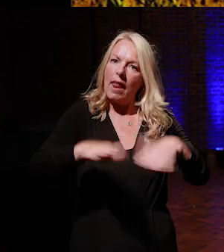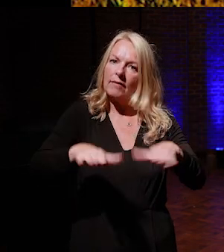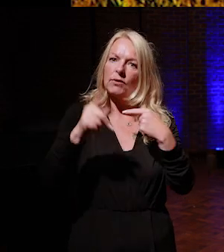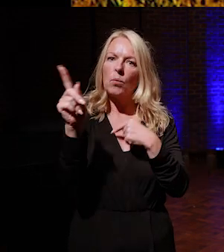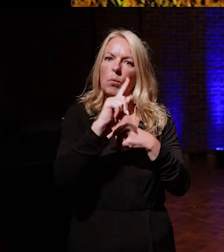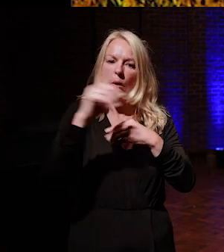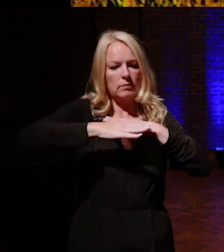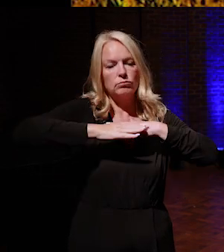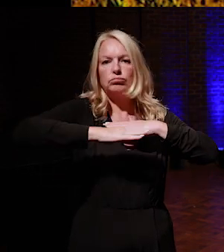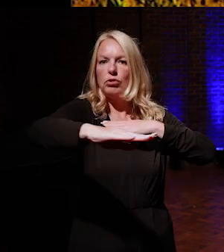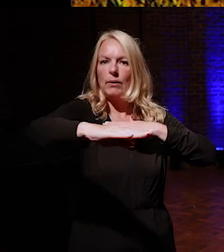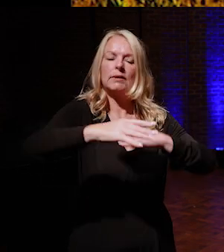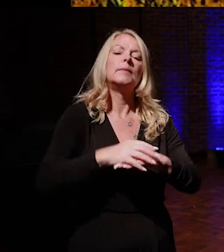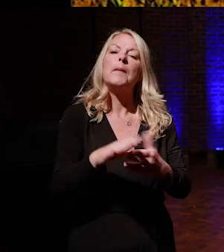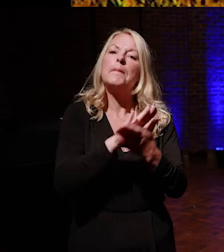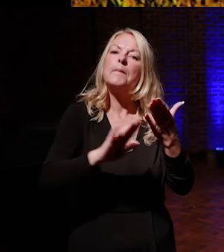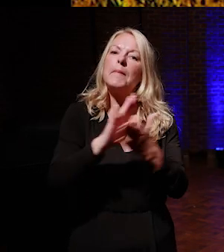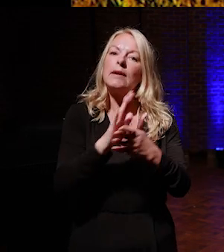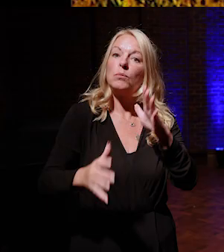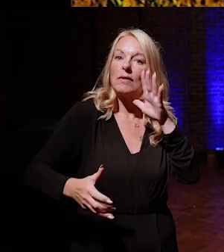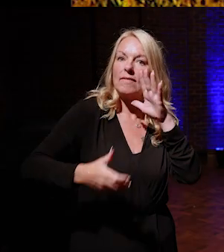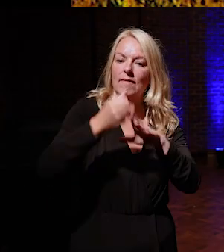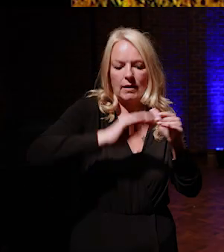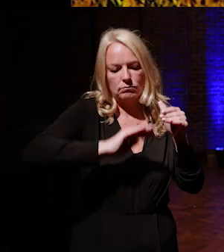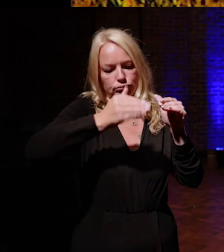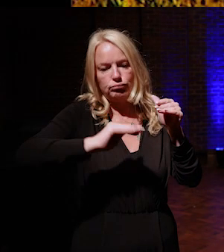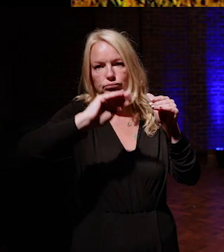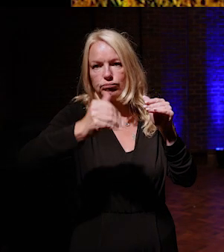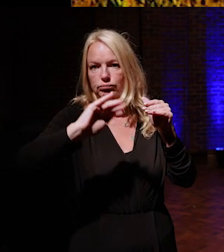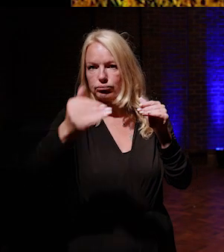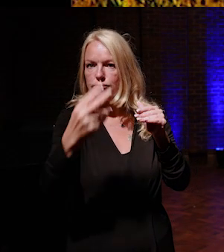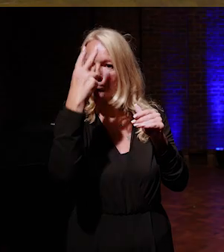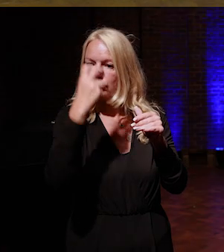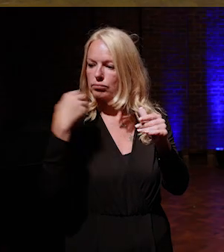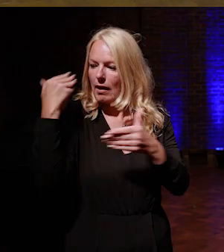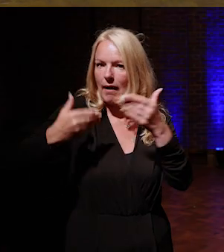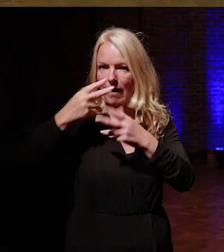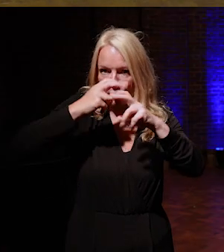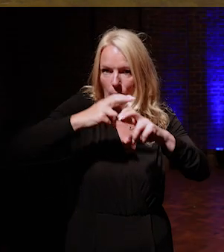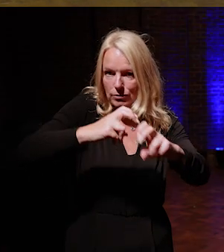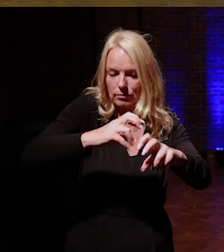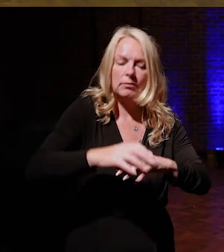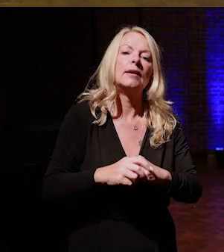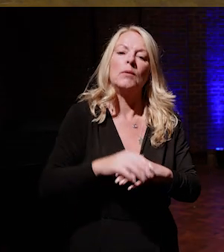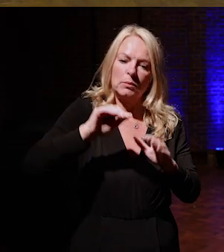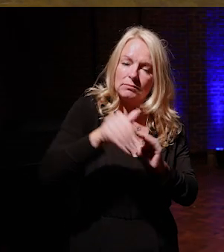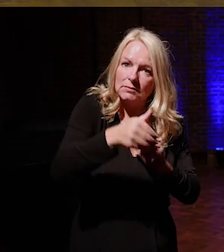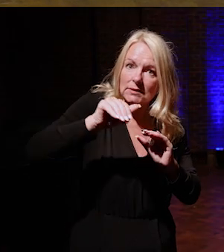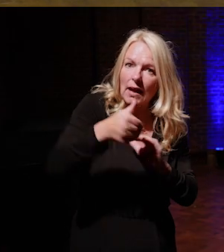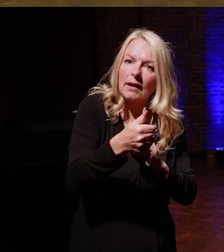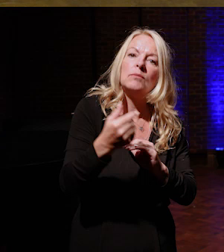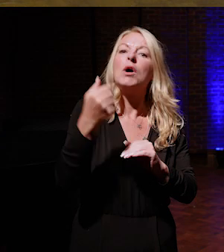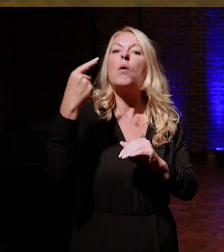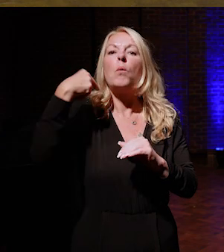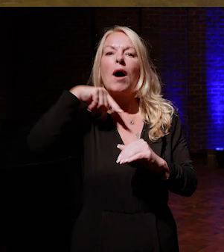And this way we can find earthworks through the humps and bumps in the landscape and these were dug hundreds or